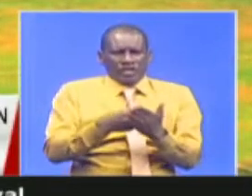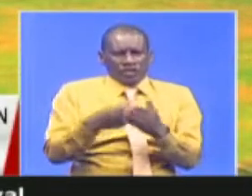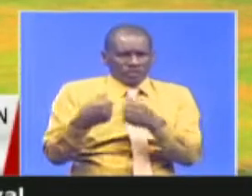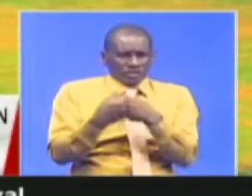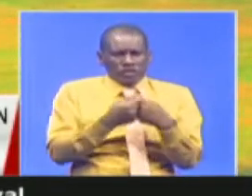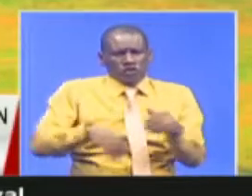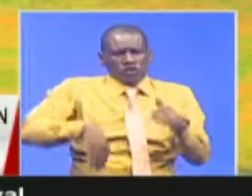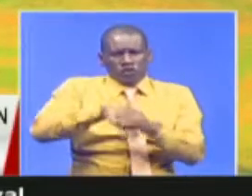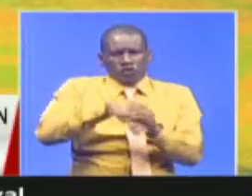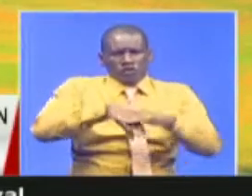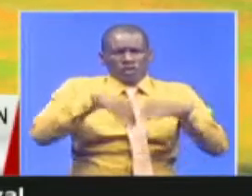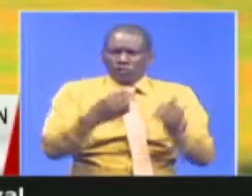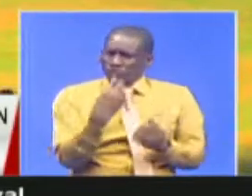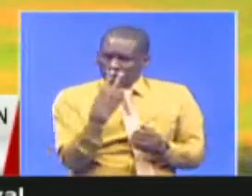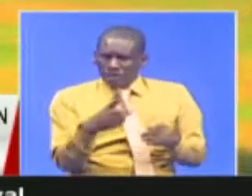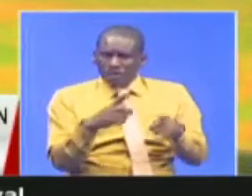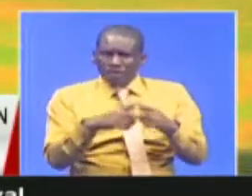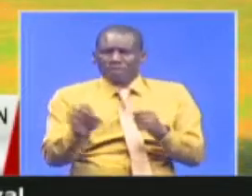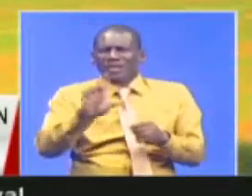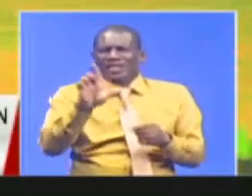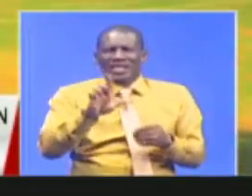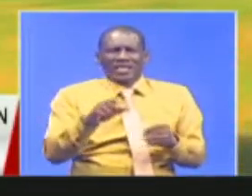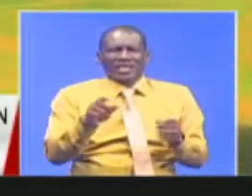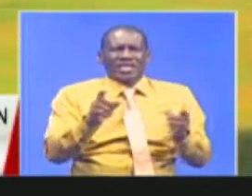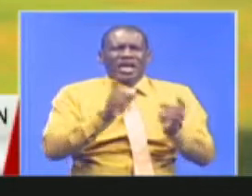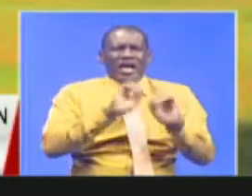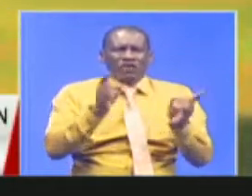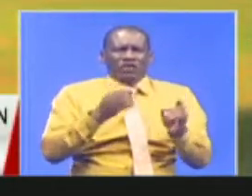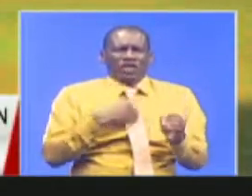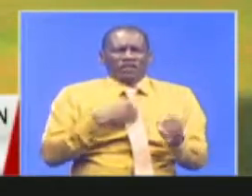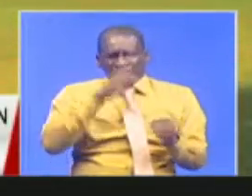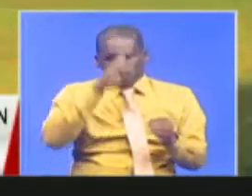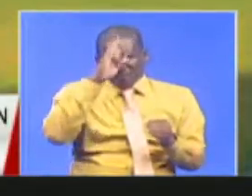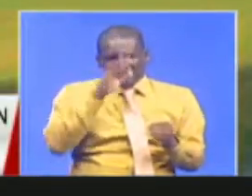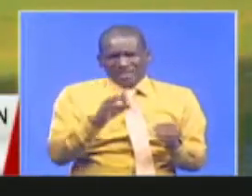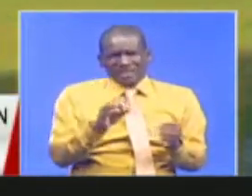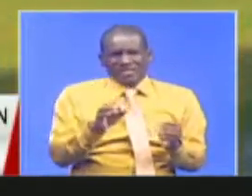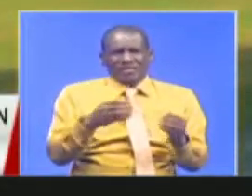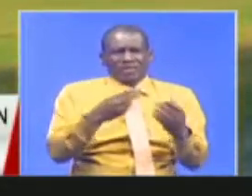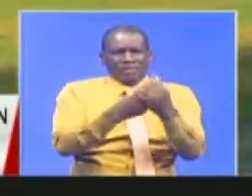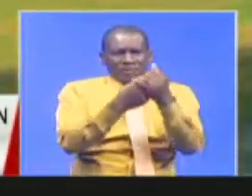Football is about visibility, but the league is yet to tackle the lack of a serious broadcast partner.